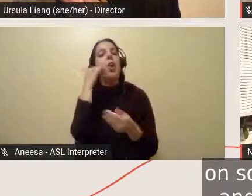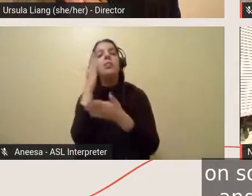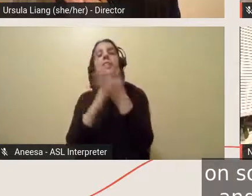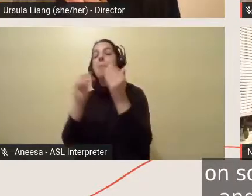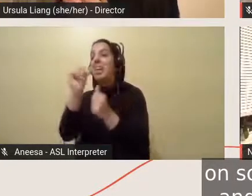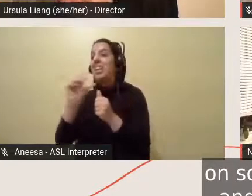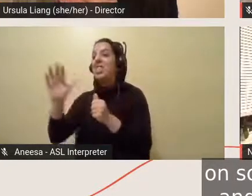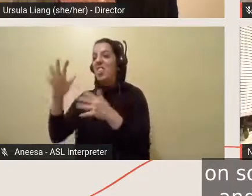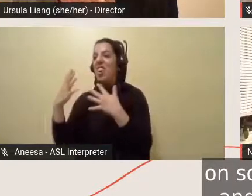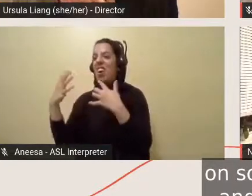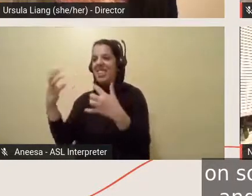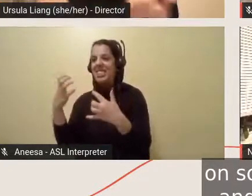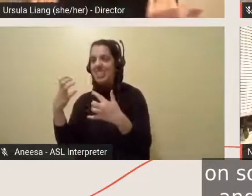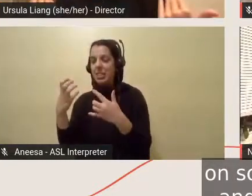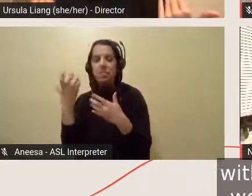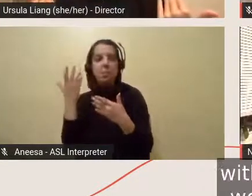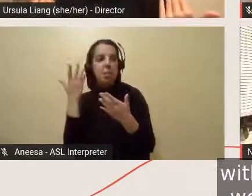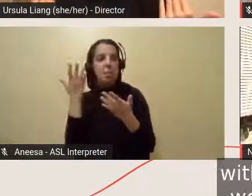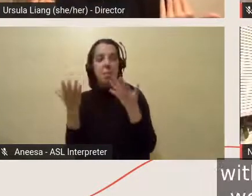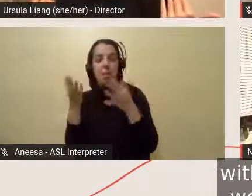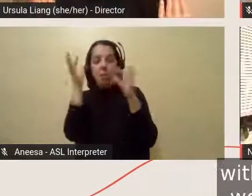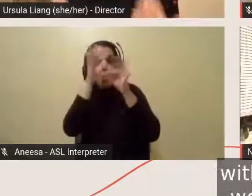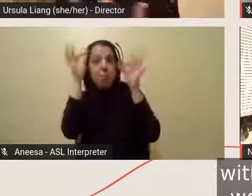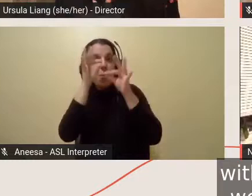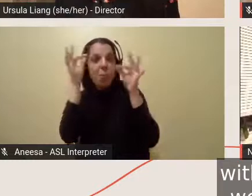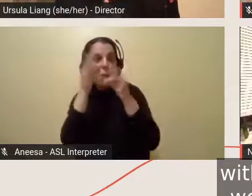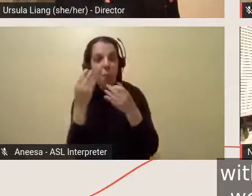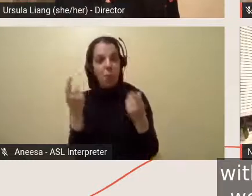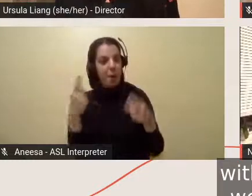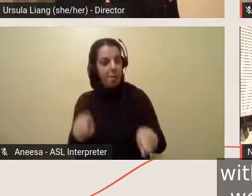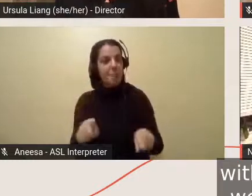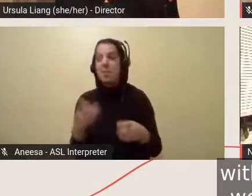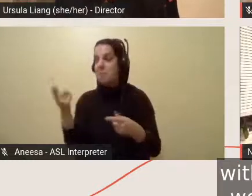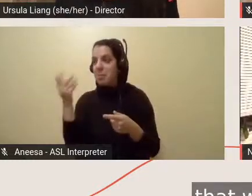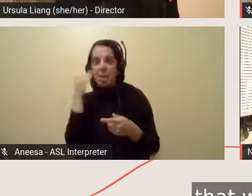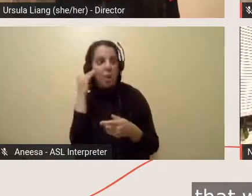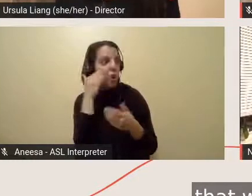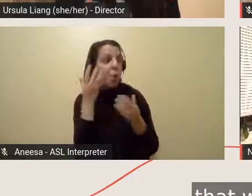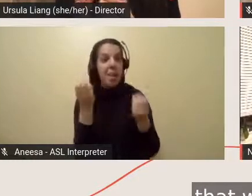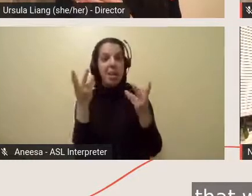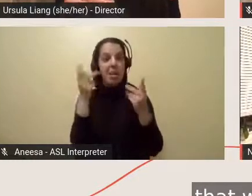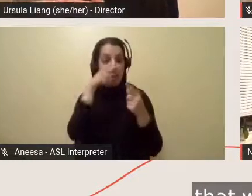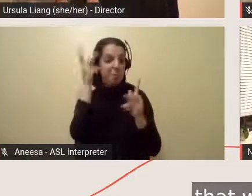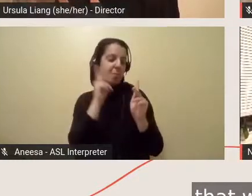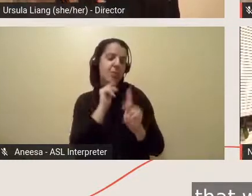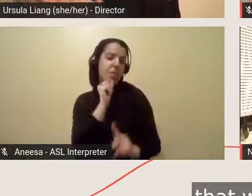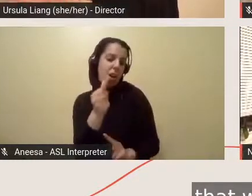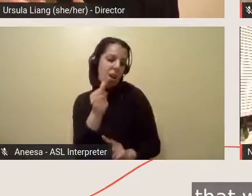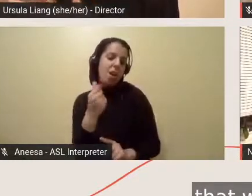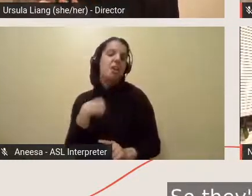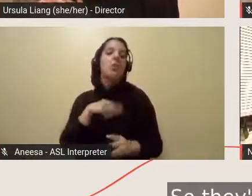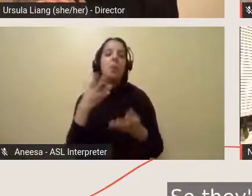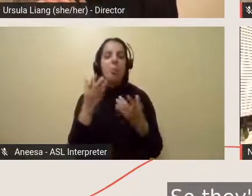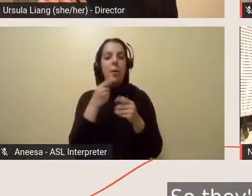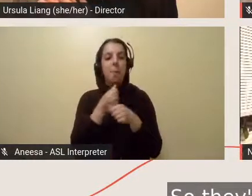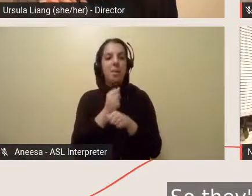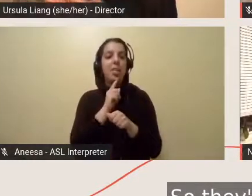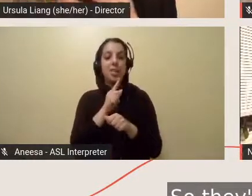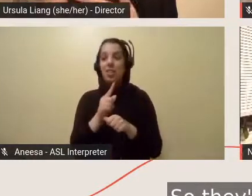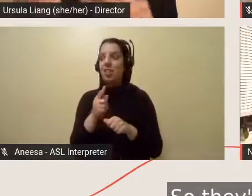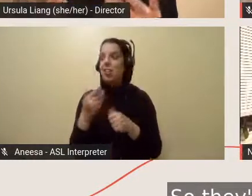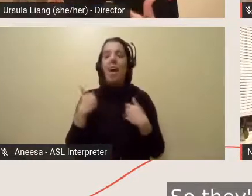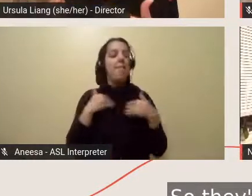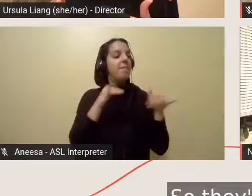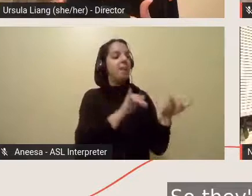movements and have a lot less contact with the Black community, we wanted to make sure that we were showing parallels. So there, you know, there